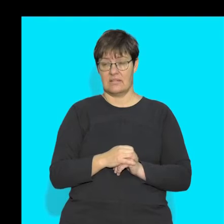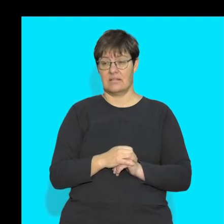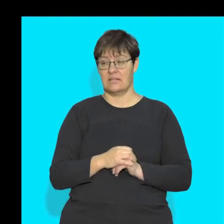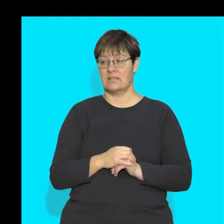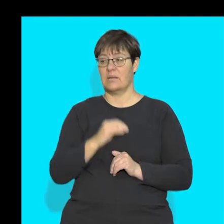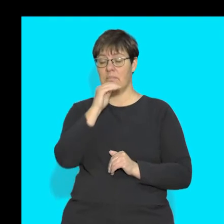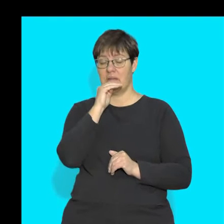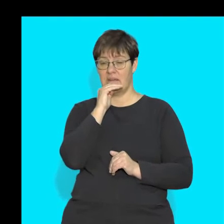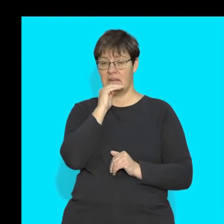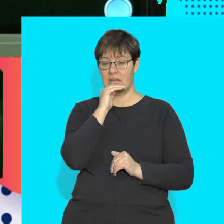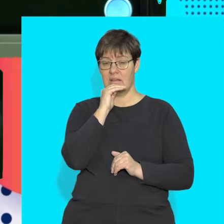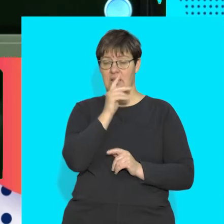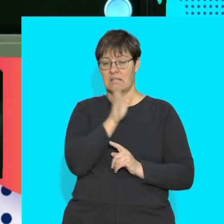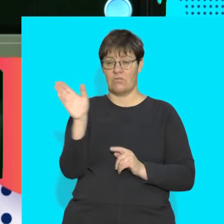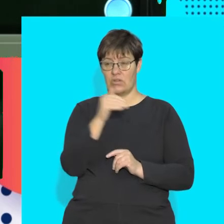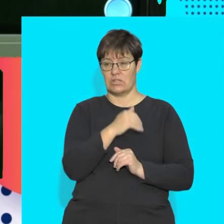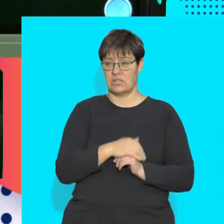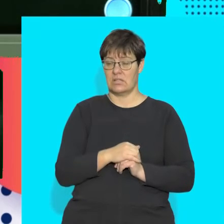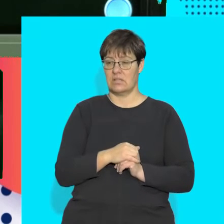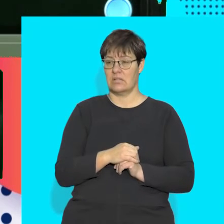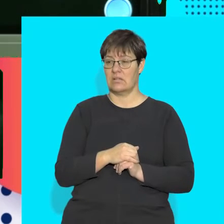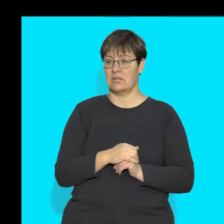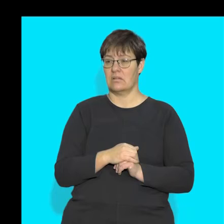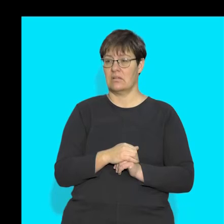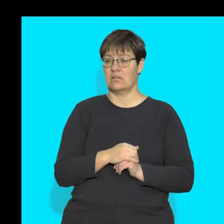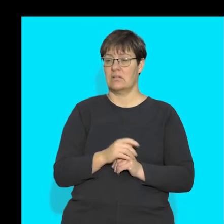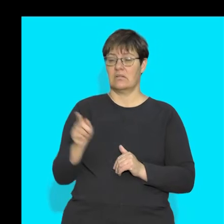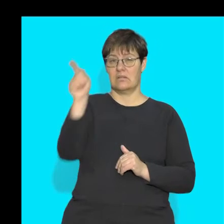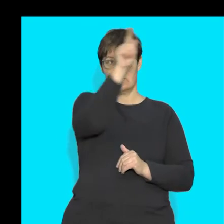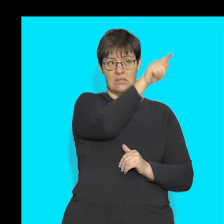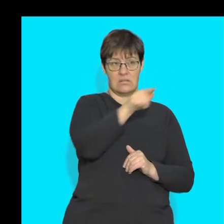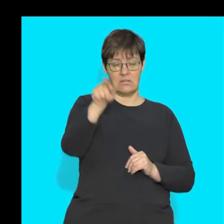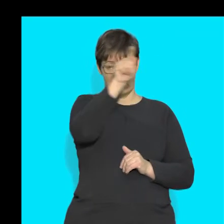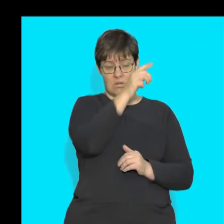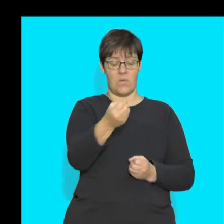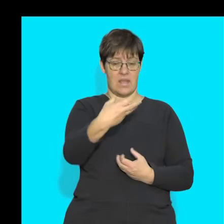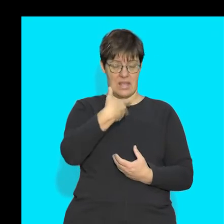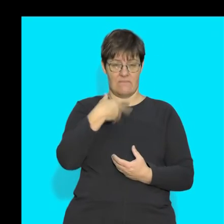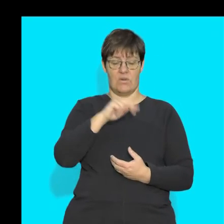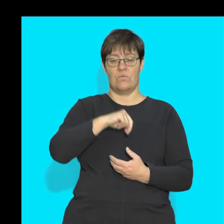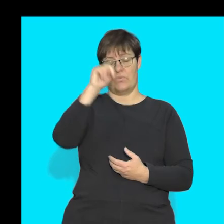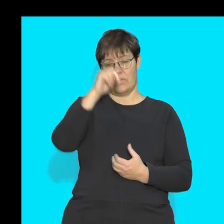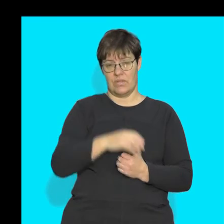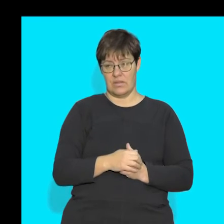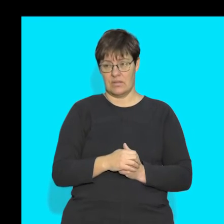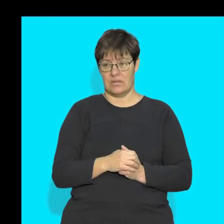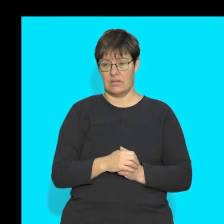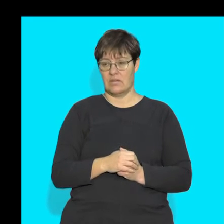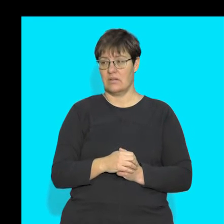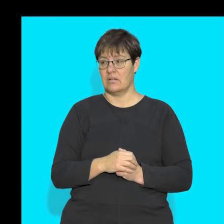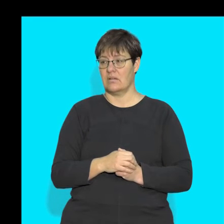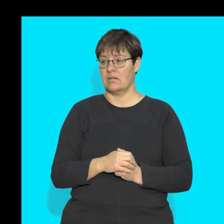Vector means that I need direction, and they were very nice because we know that it's